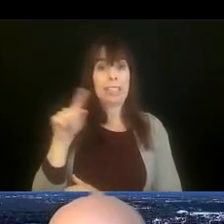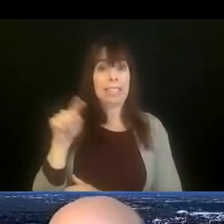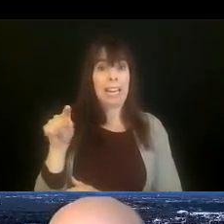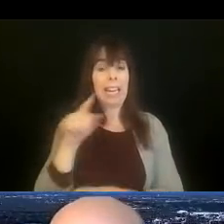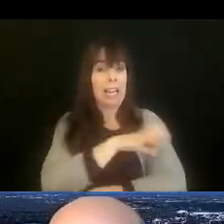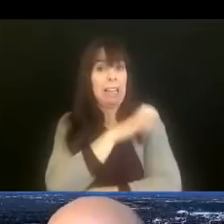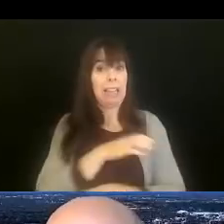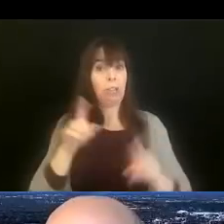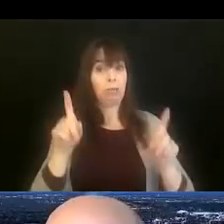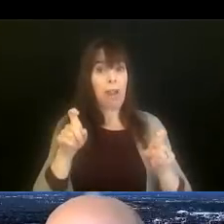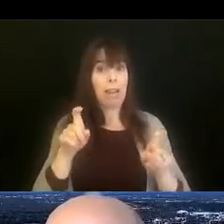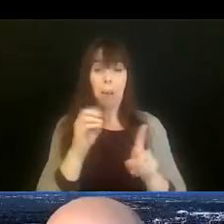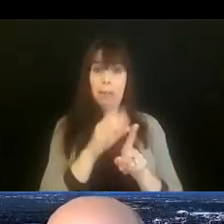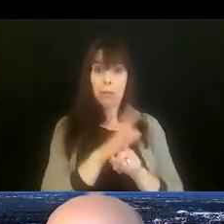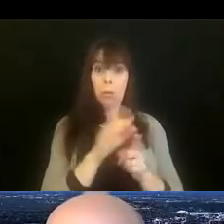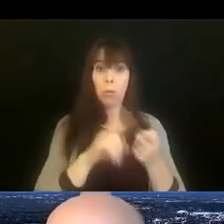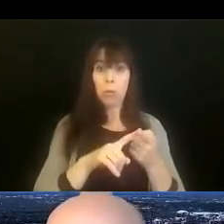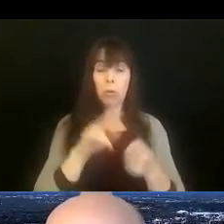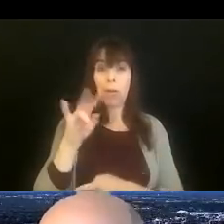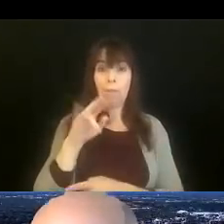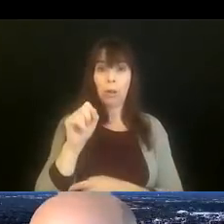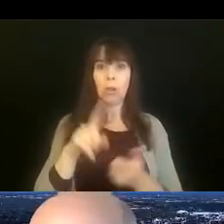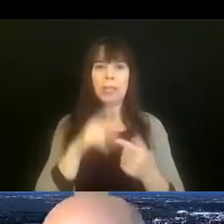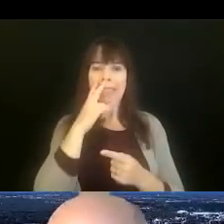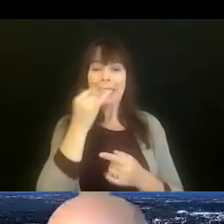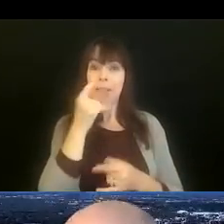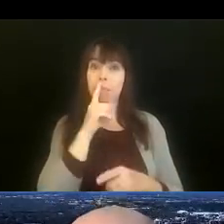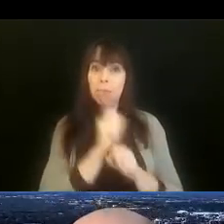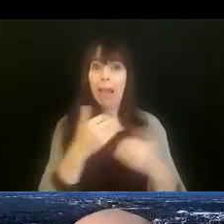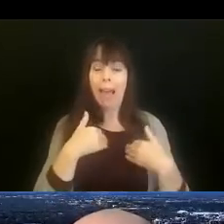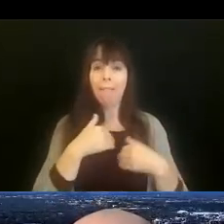trial be exposed to virus to evaluate if they are protected?